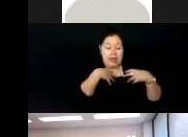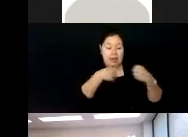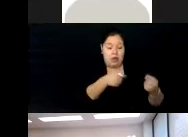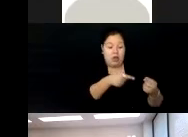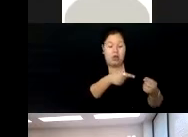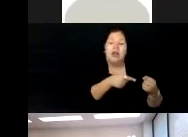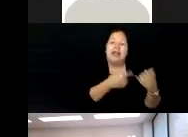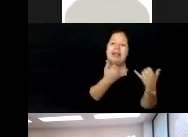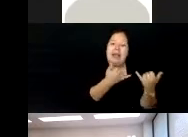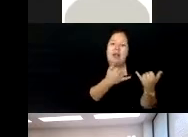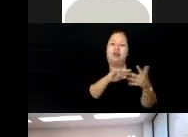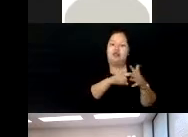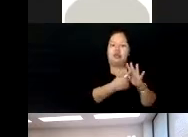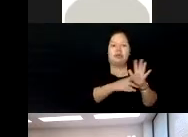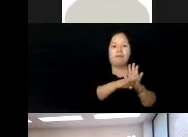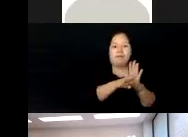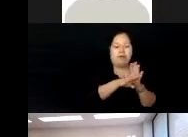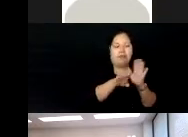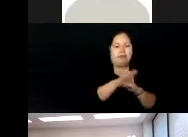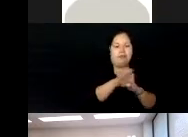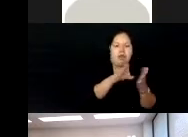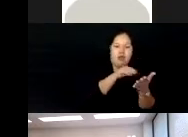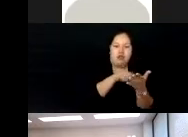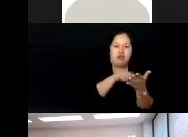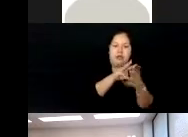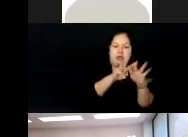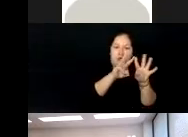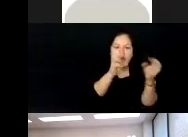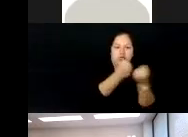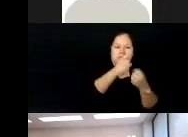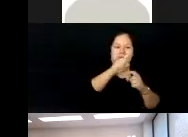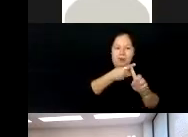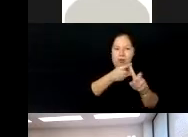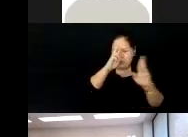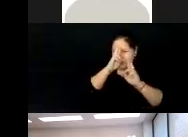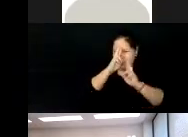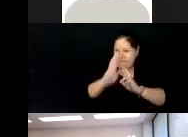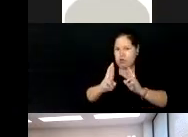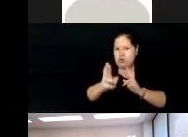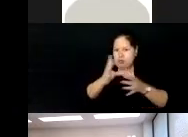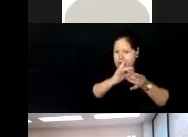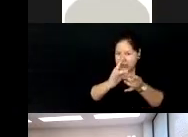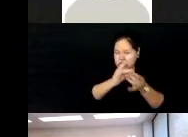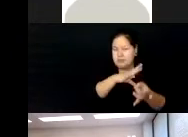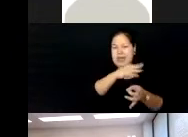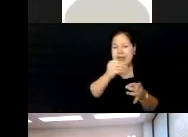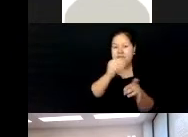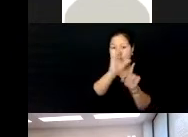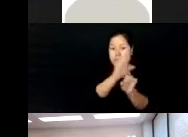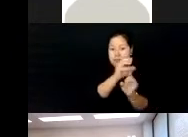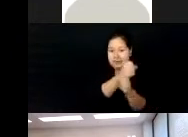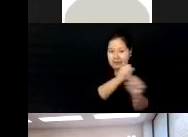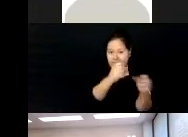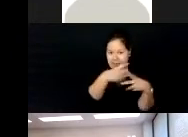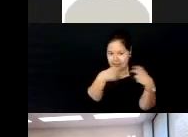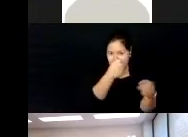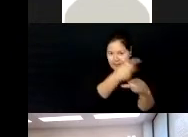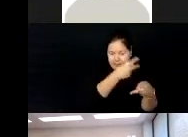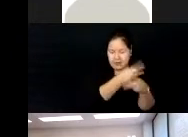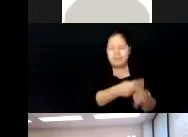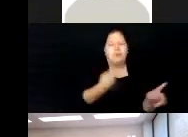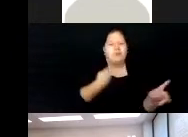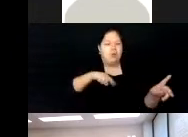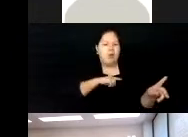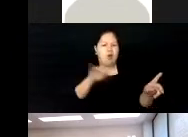developing a series of learning modules on respectful relationships and culturally safe healthcare. We're also working with